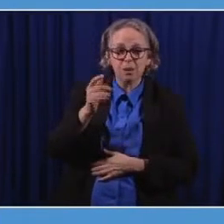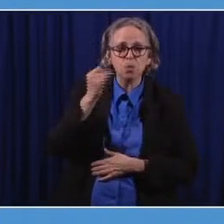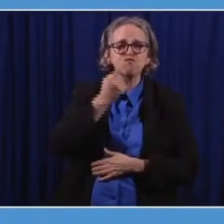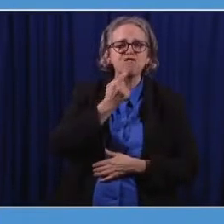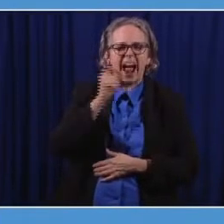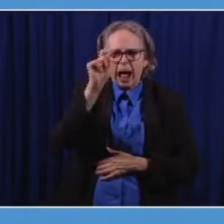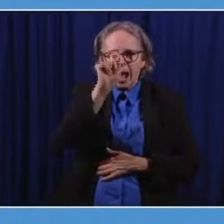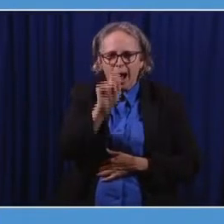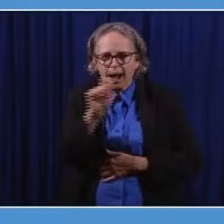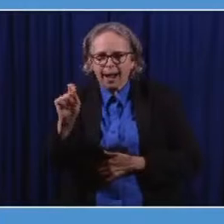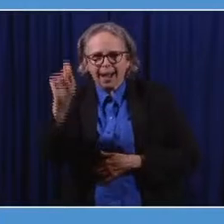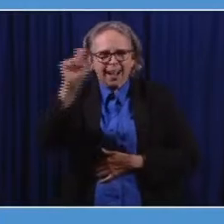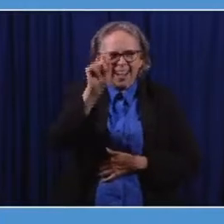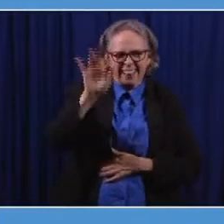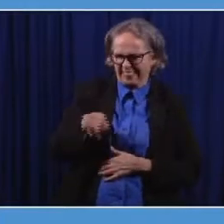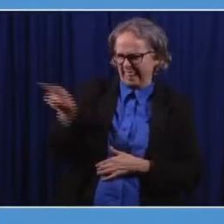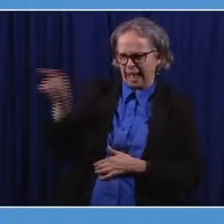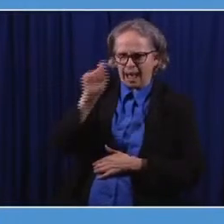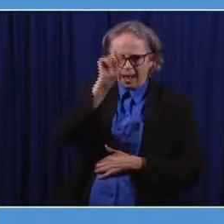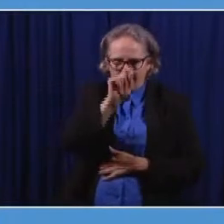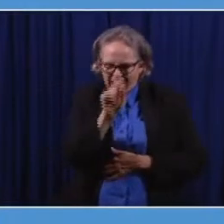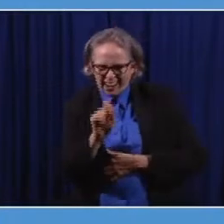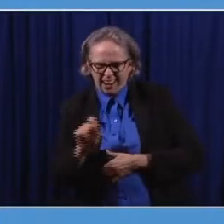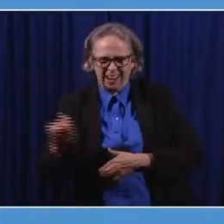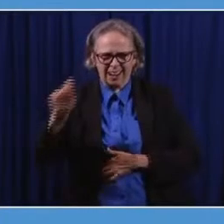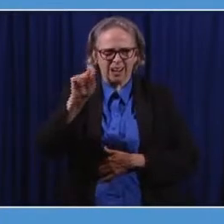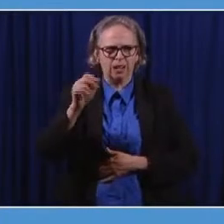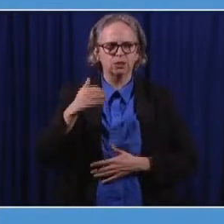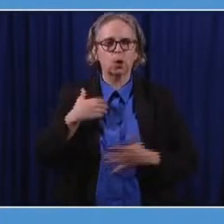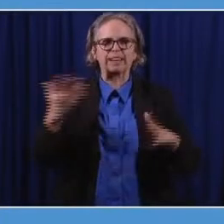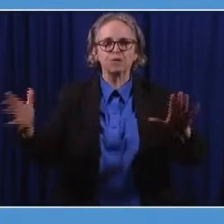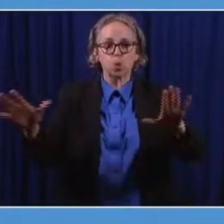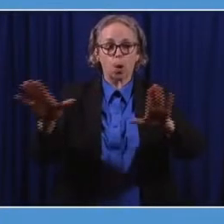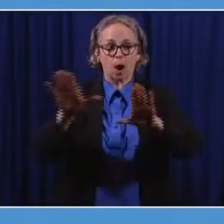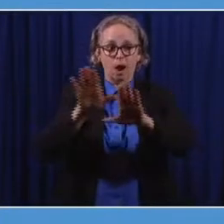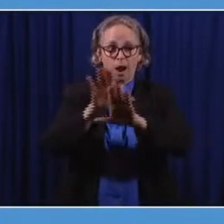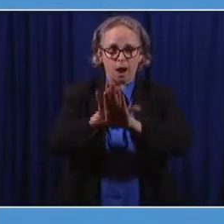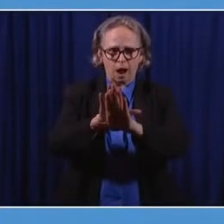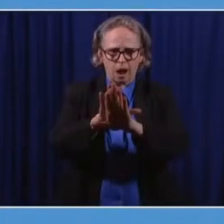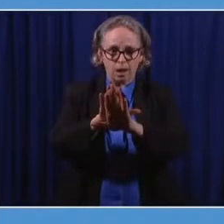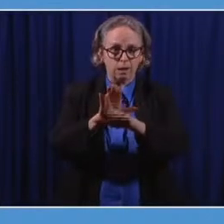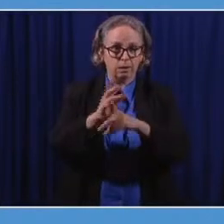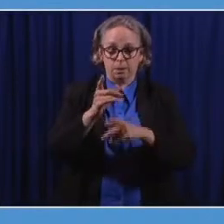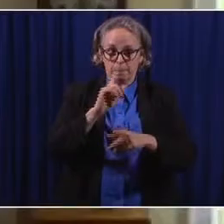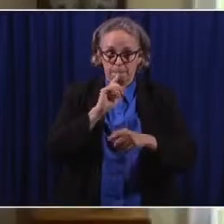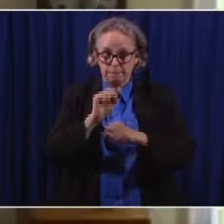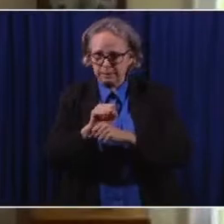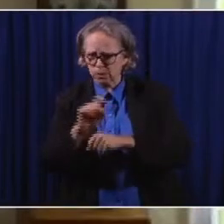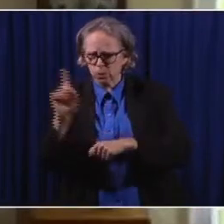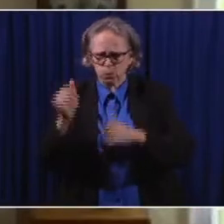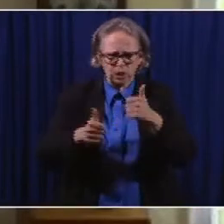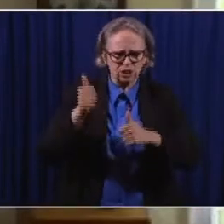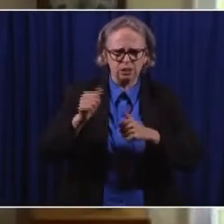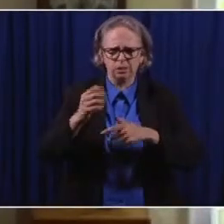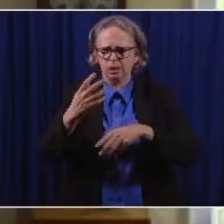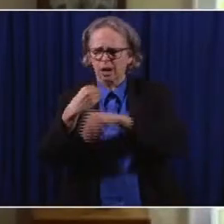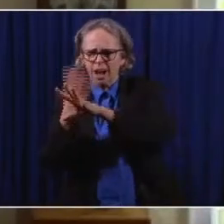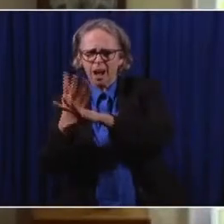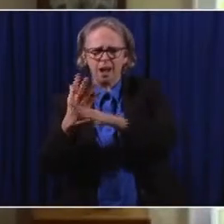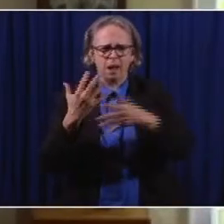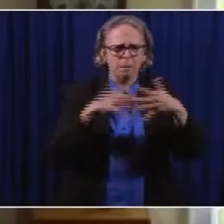remote. You can see other counties that, they are totally open. And again, the only reason to show these is